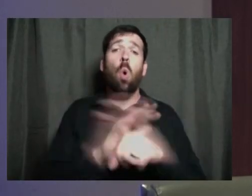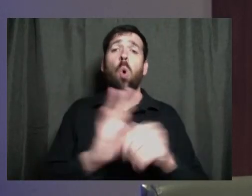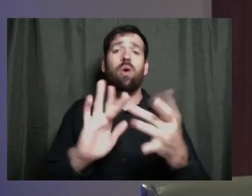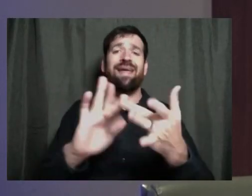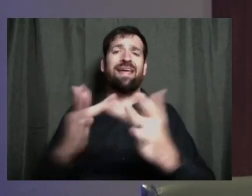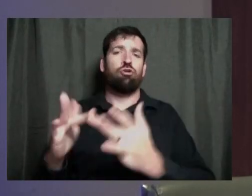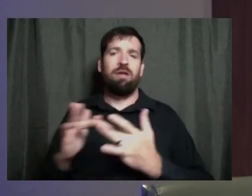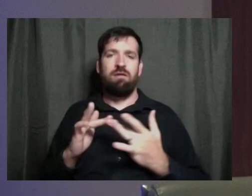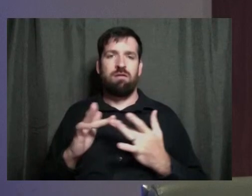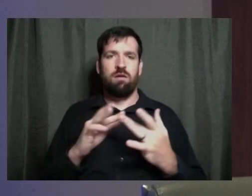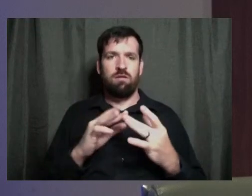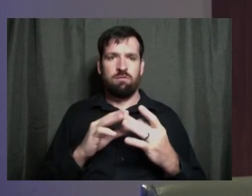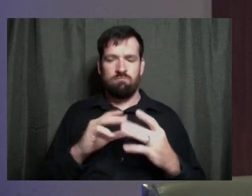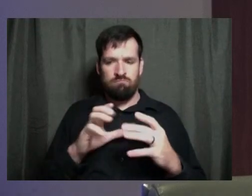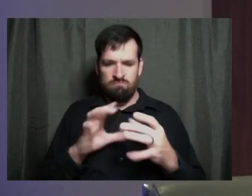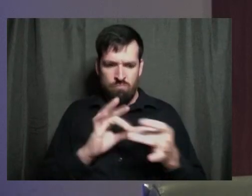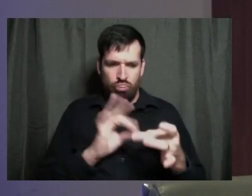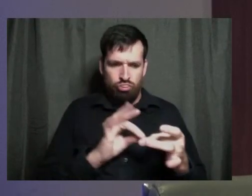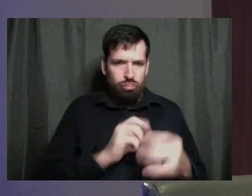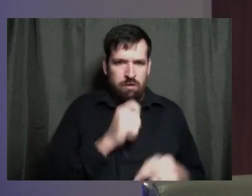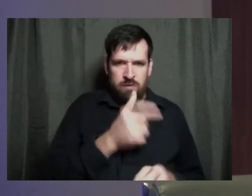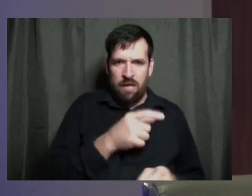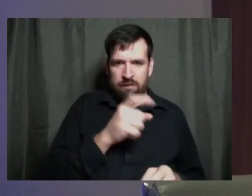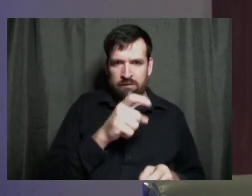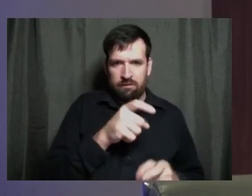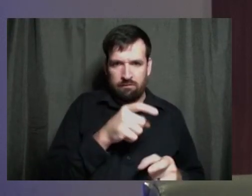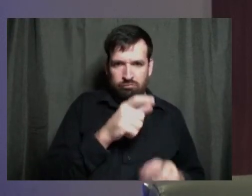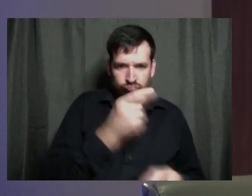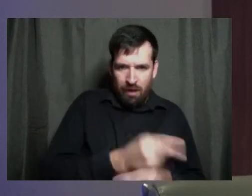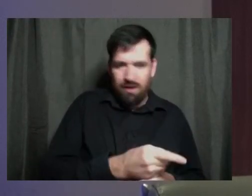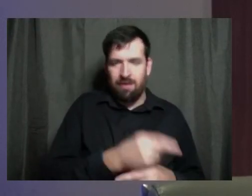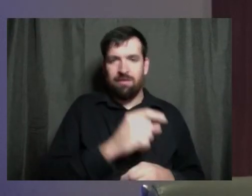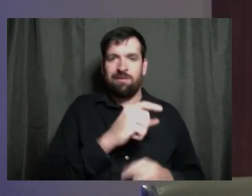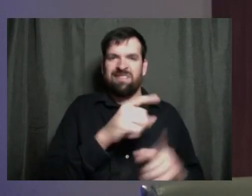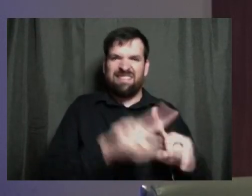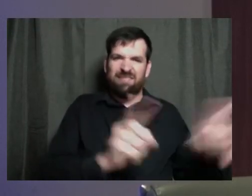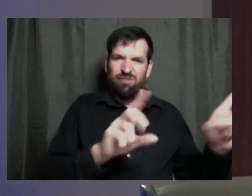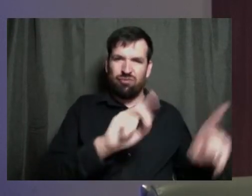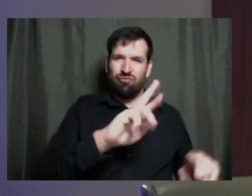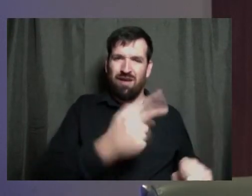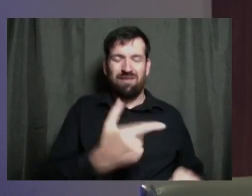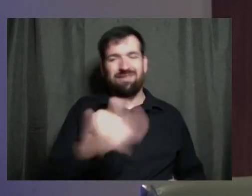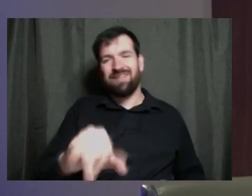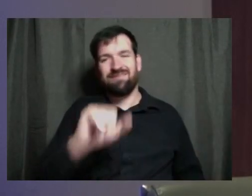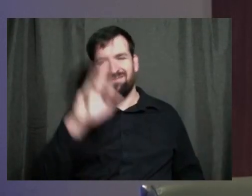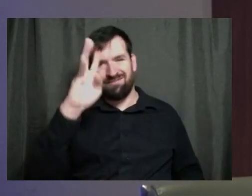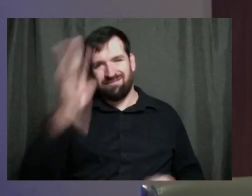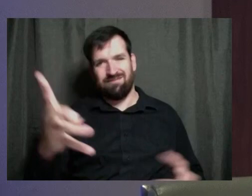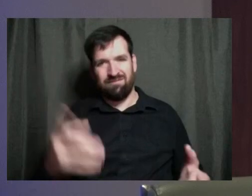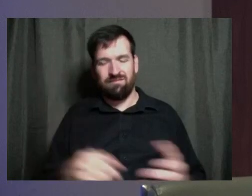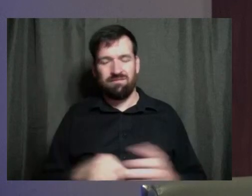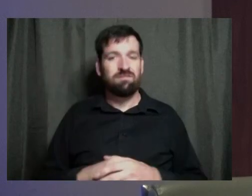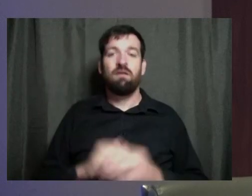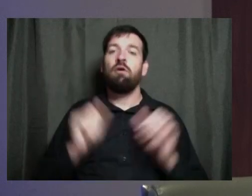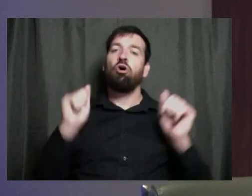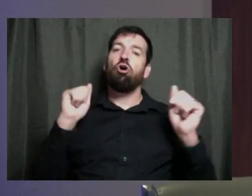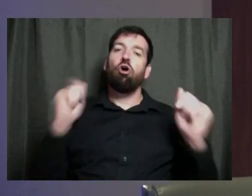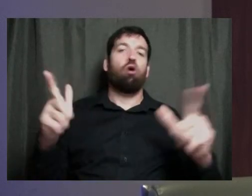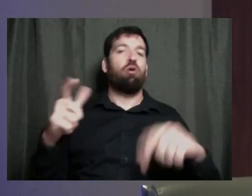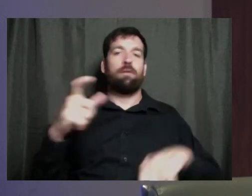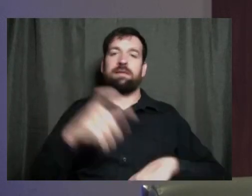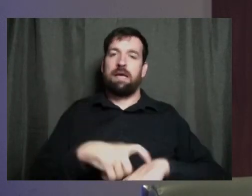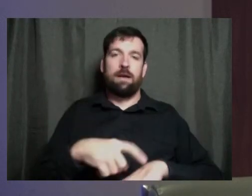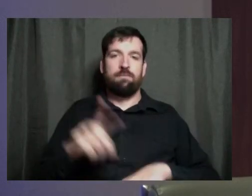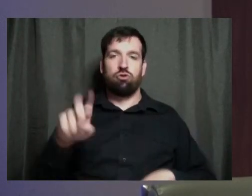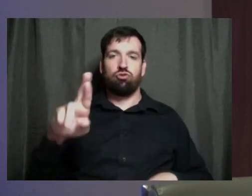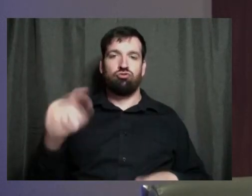like Comirnaty is not what they said it was. It's a different drug and blah, blah, blah. Nah, it's just baloney. All the time, drugs come out, and when they're